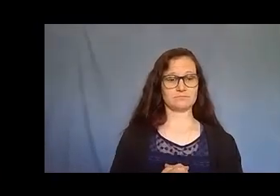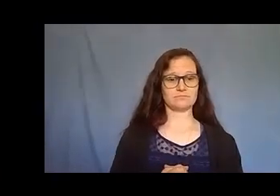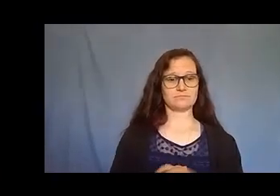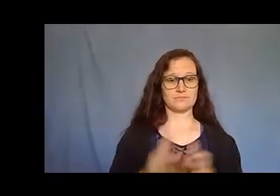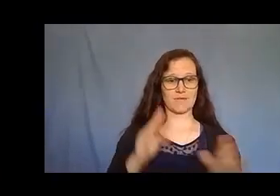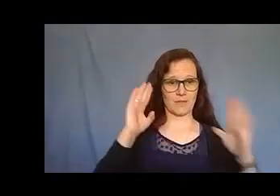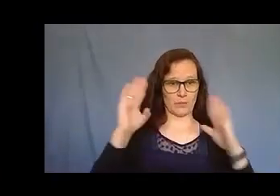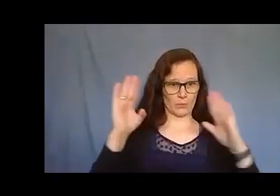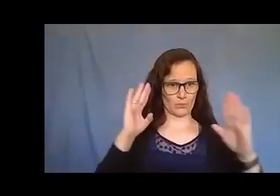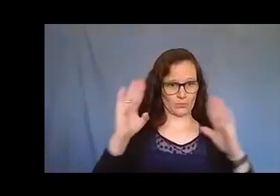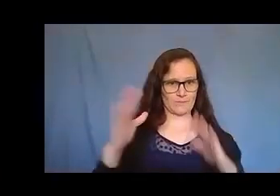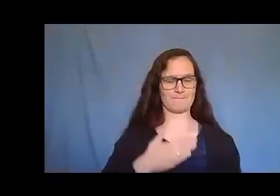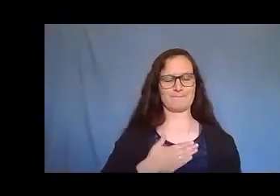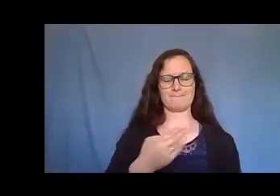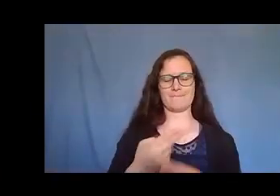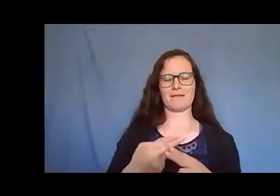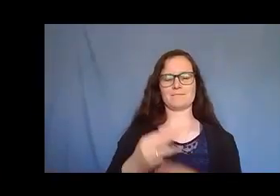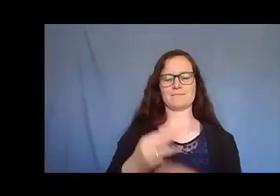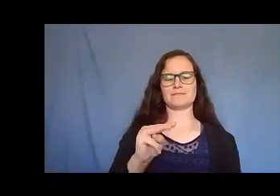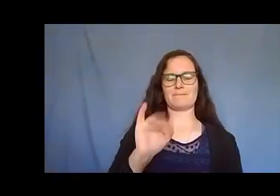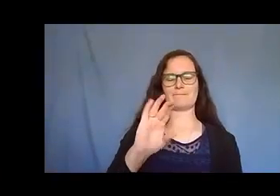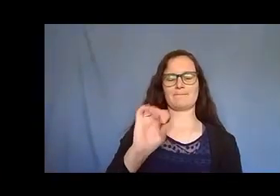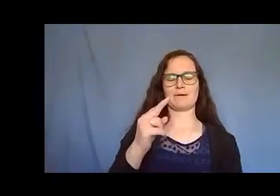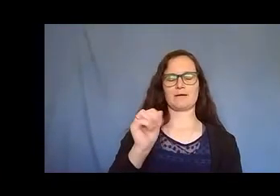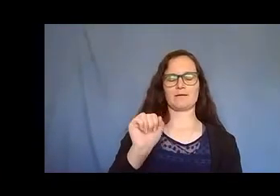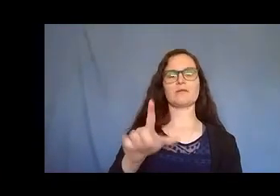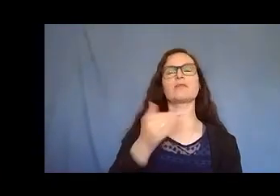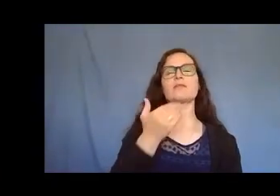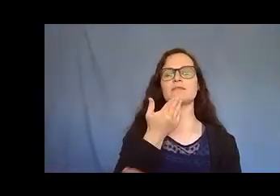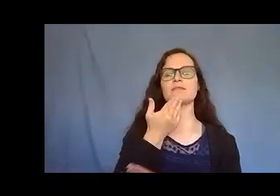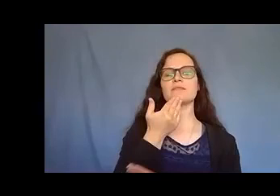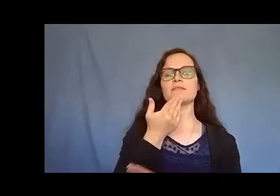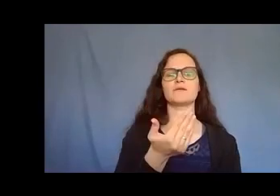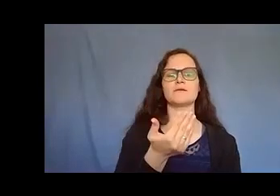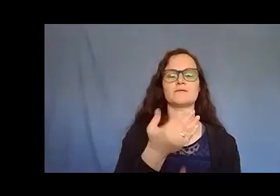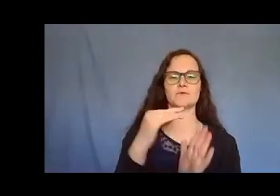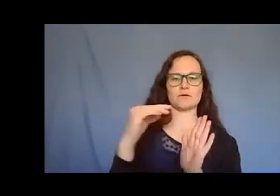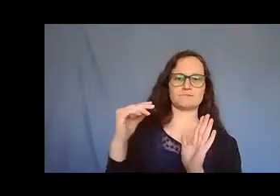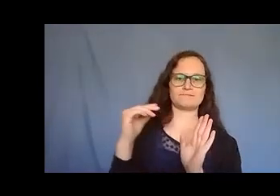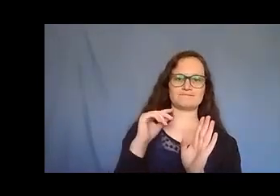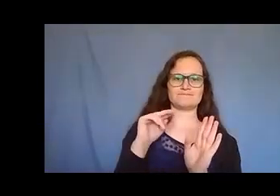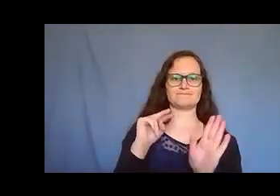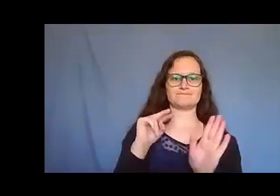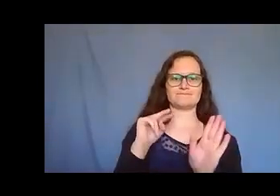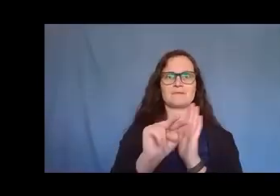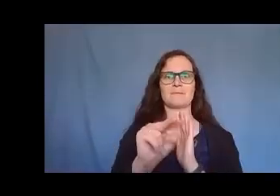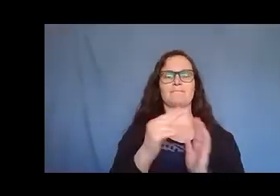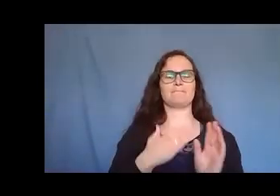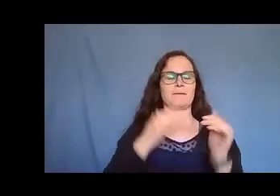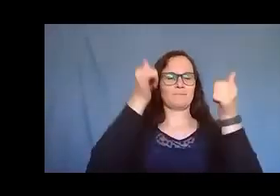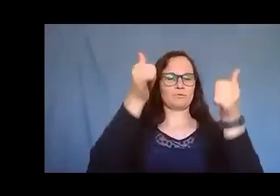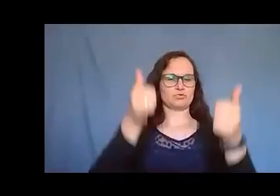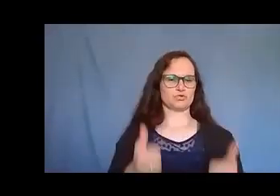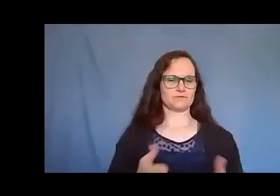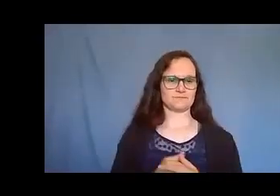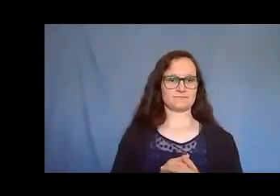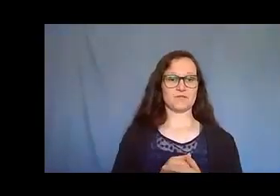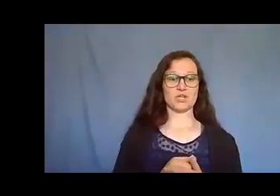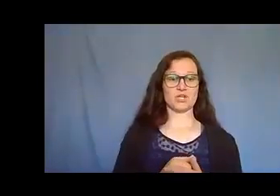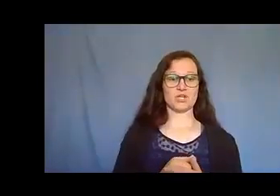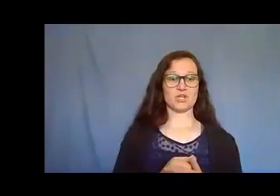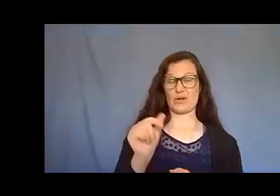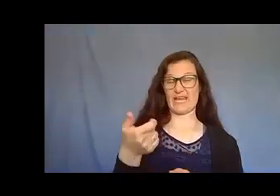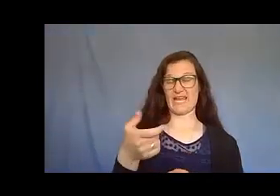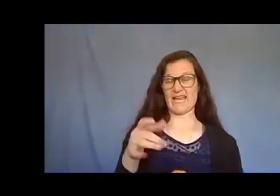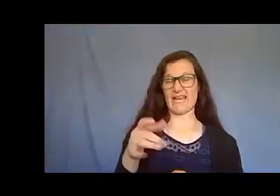Hello, my name is Michael, and thank you for viewing my poster and listening to this short presentation. In 2018,